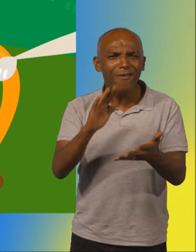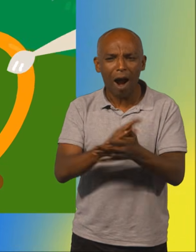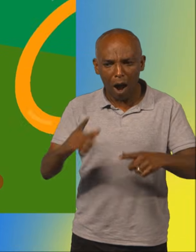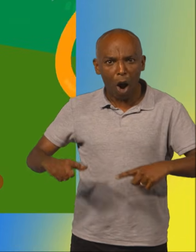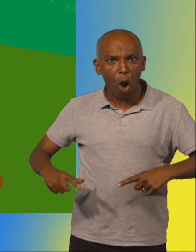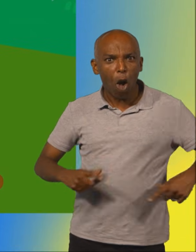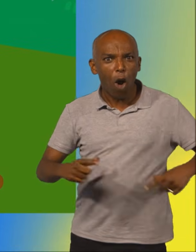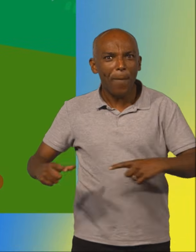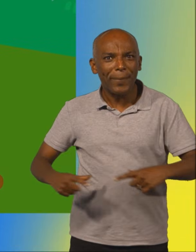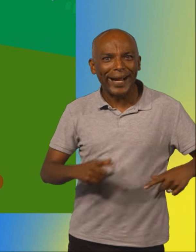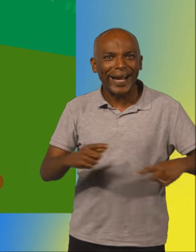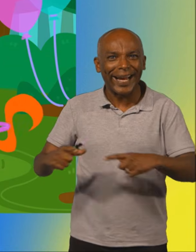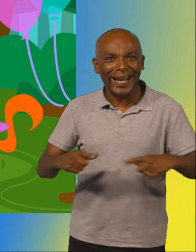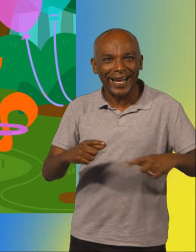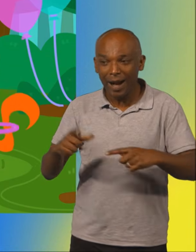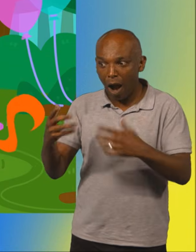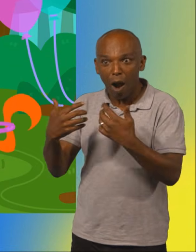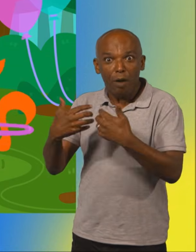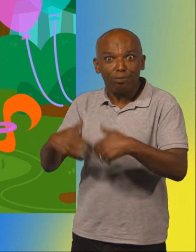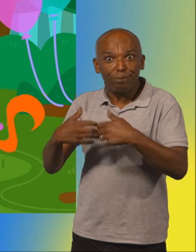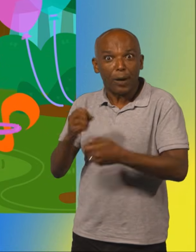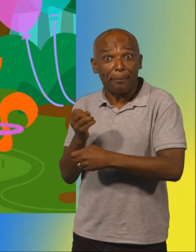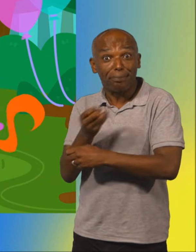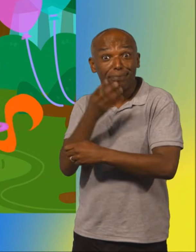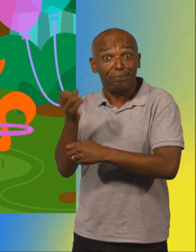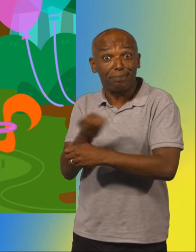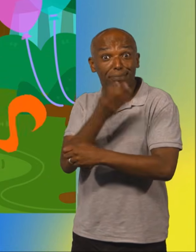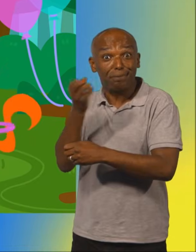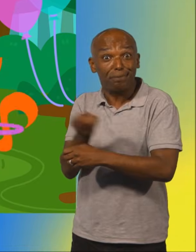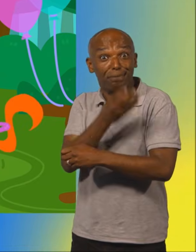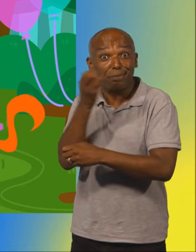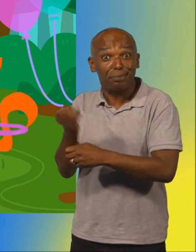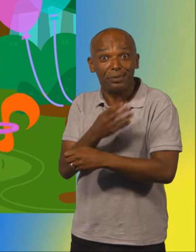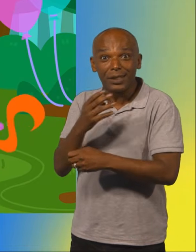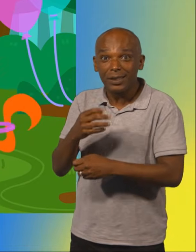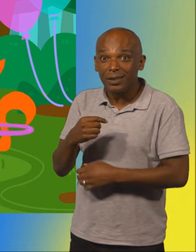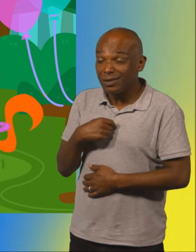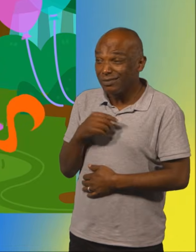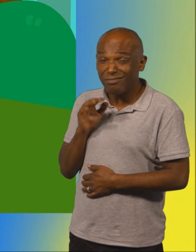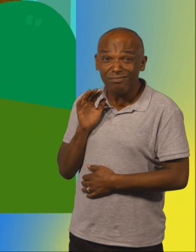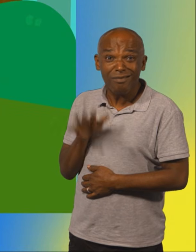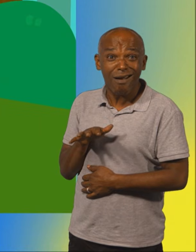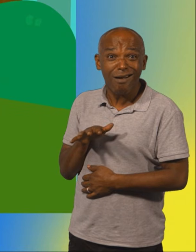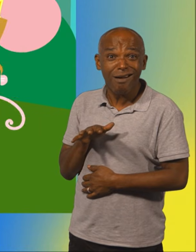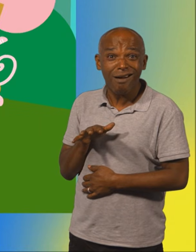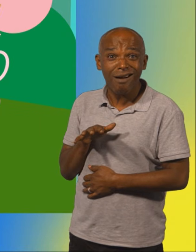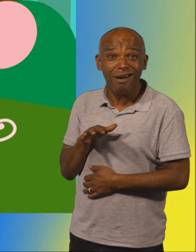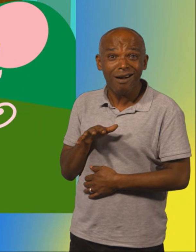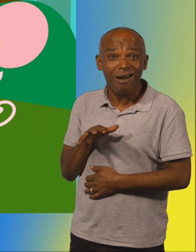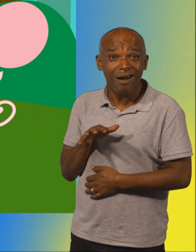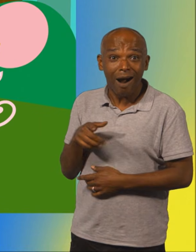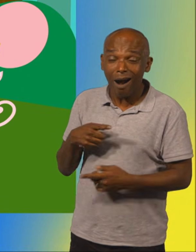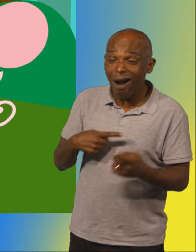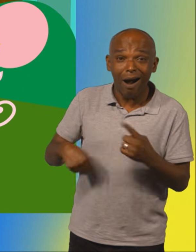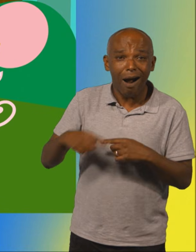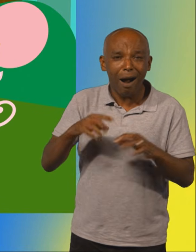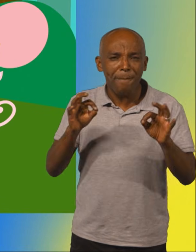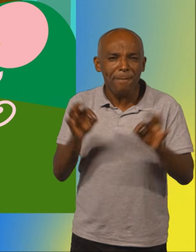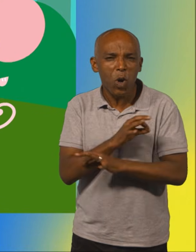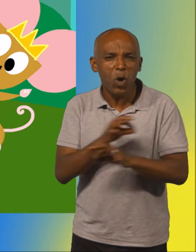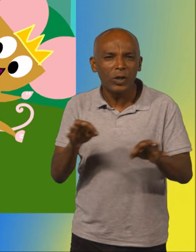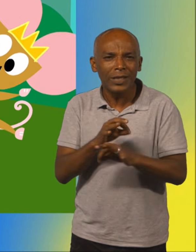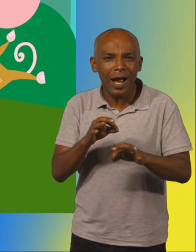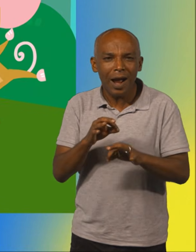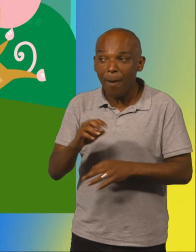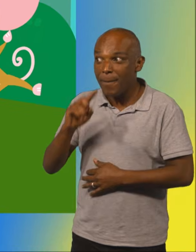machine. I was there too. We all hulaed to the music, and then Mouse said, Let's turn on the